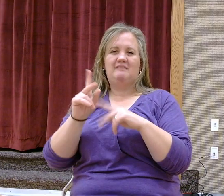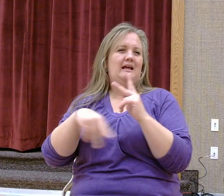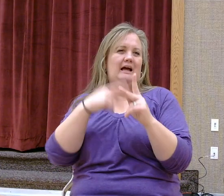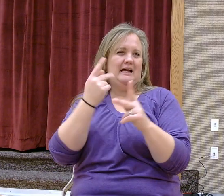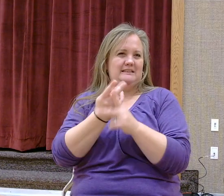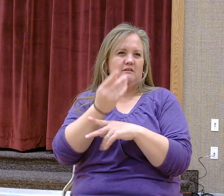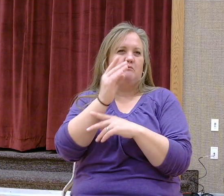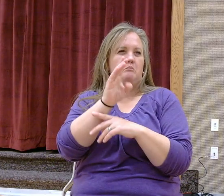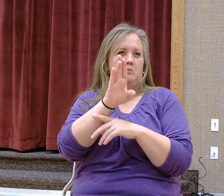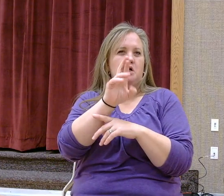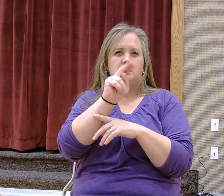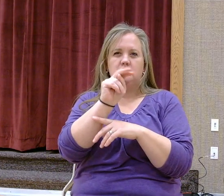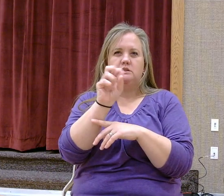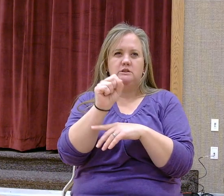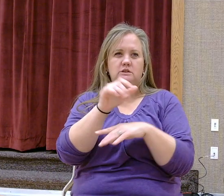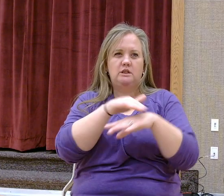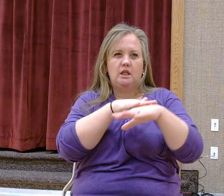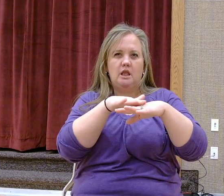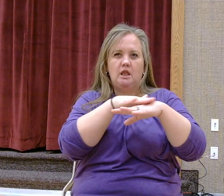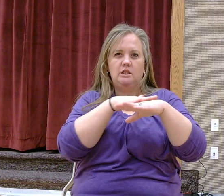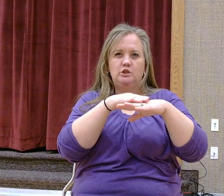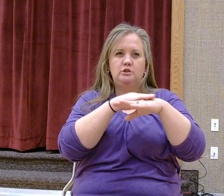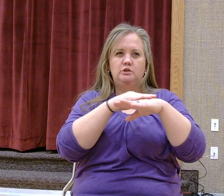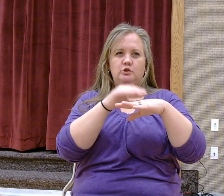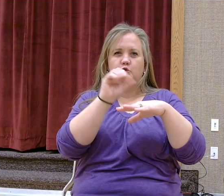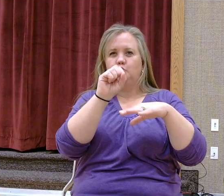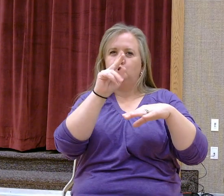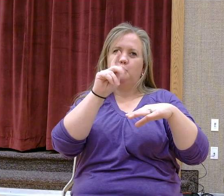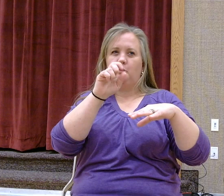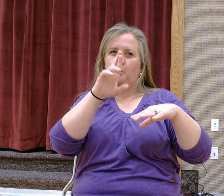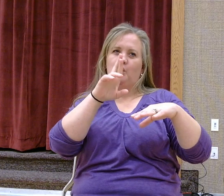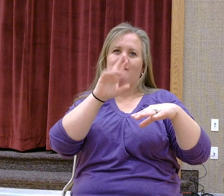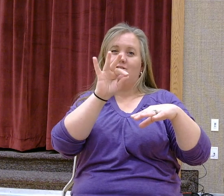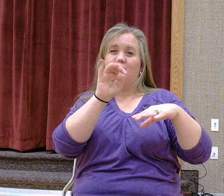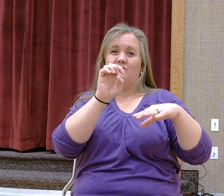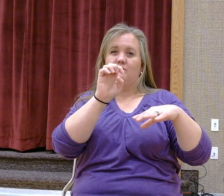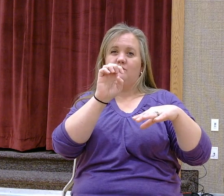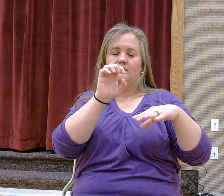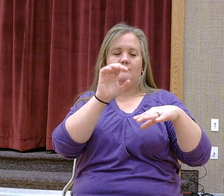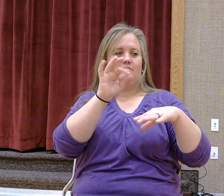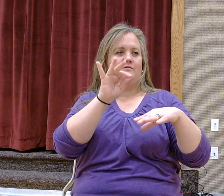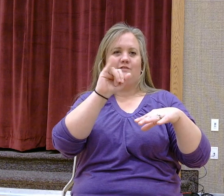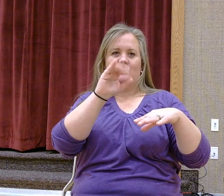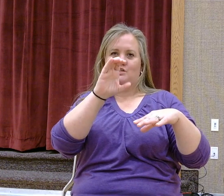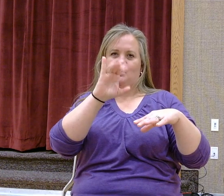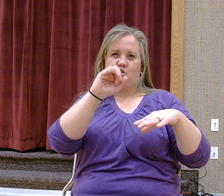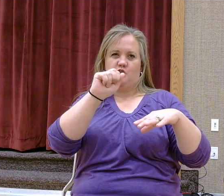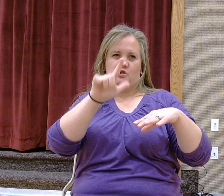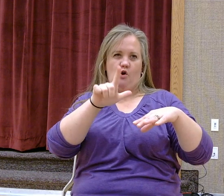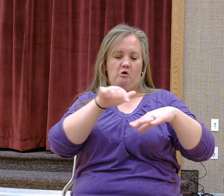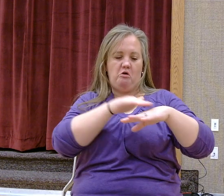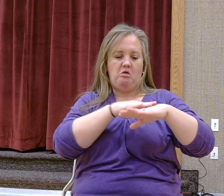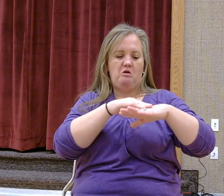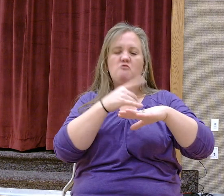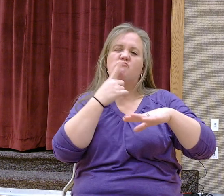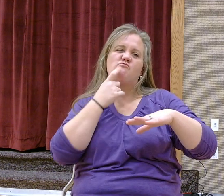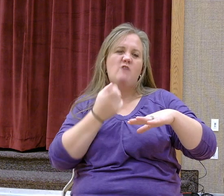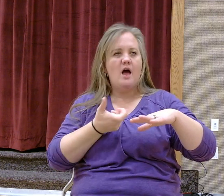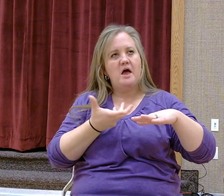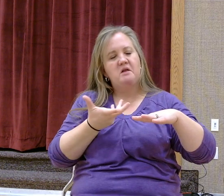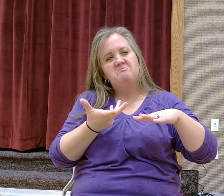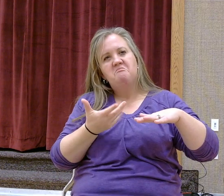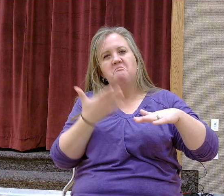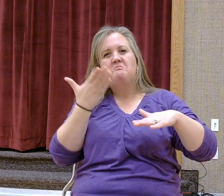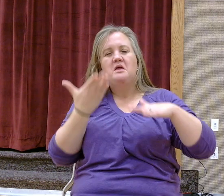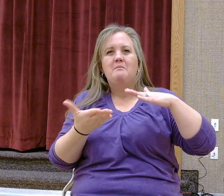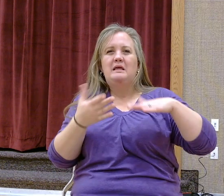burns. Now, on superficial burns, meaning you don't see flesh underneath there, you can see a red spot or maybe even